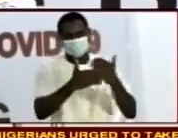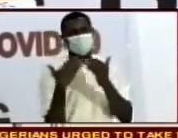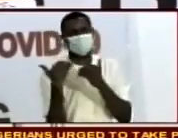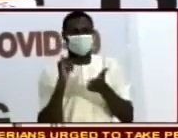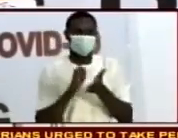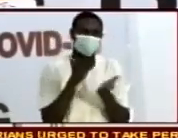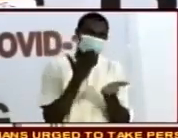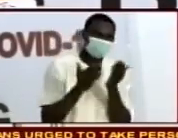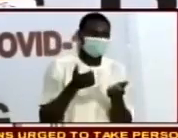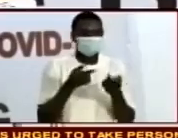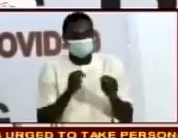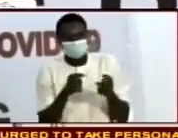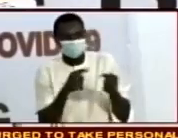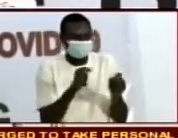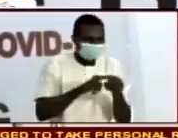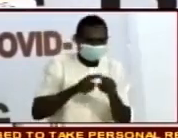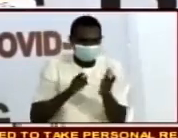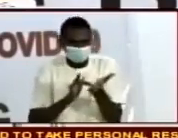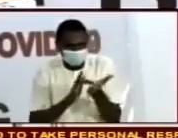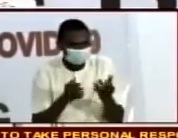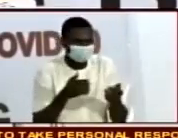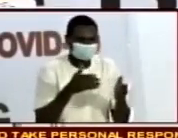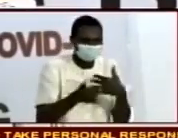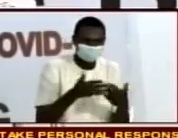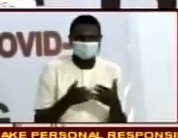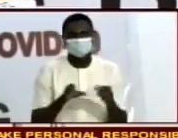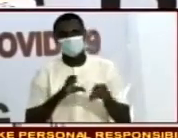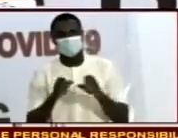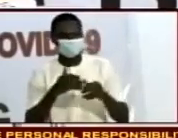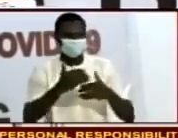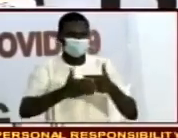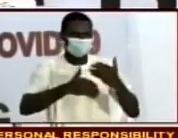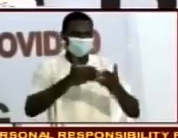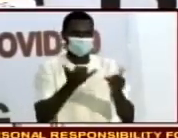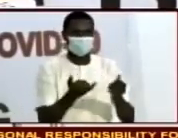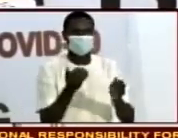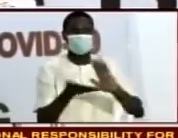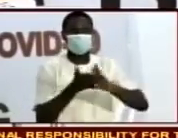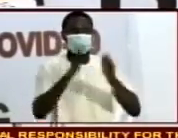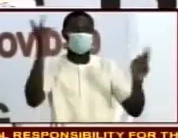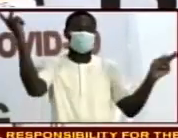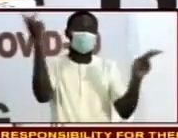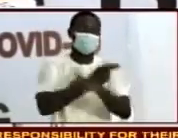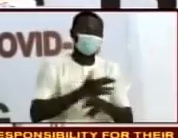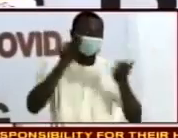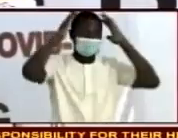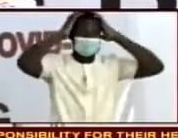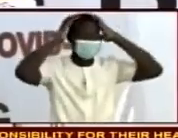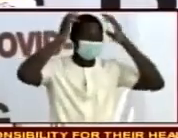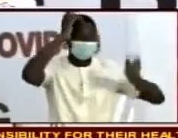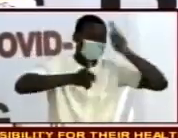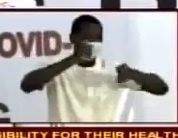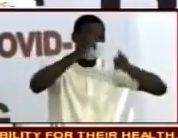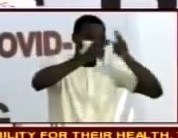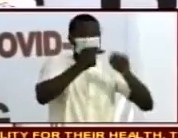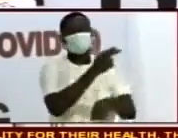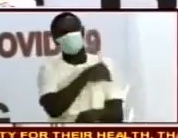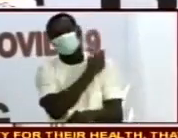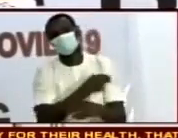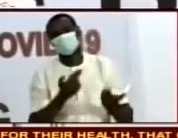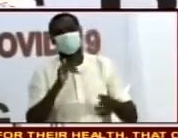or take medicine, native medicine, I don't know what they do, but by the time it's getting very bad, that's why they rush to hospital. And by that time,